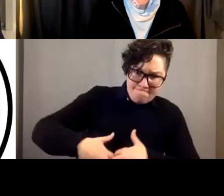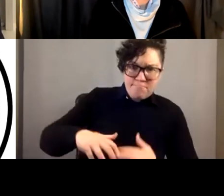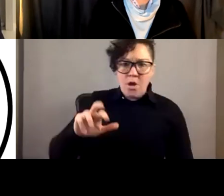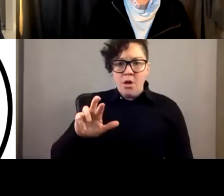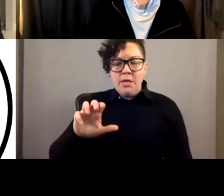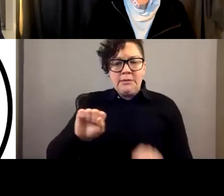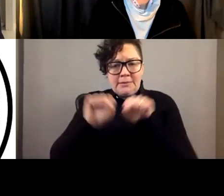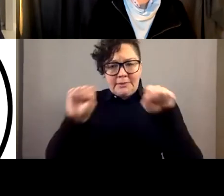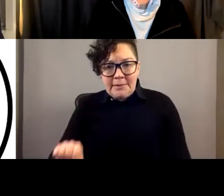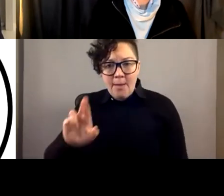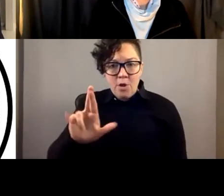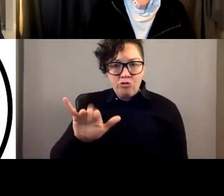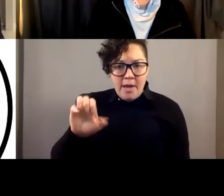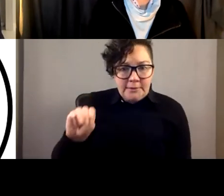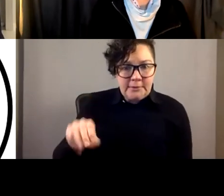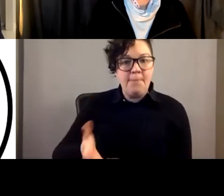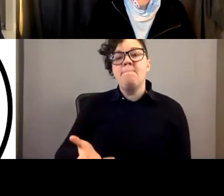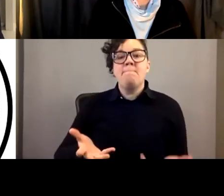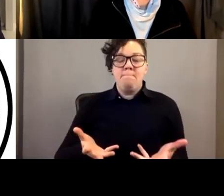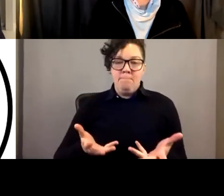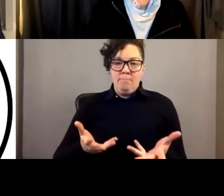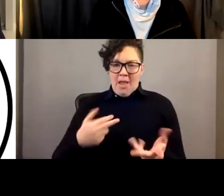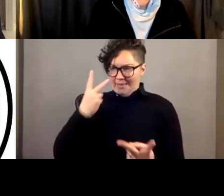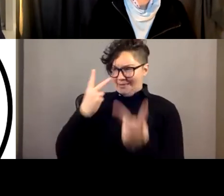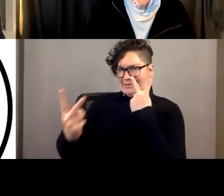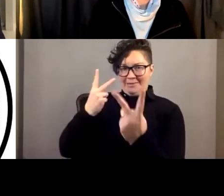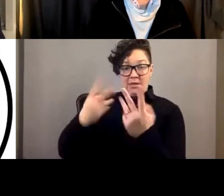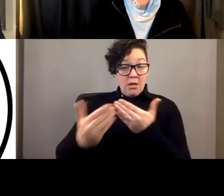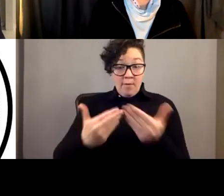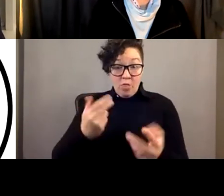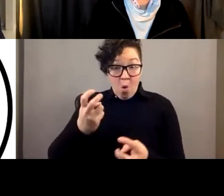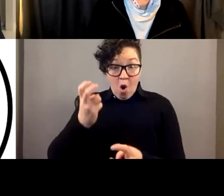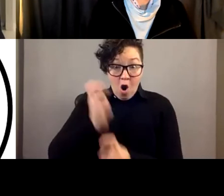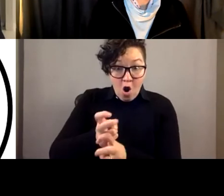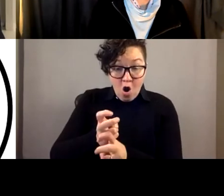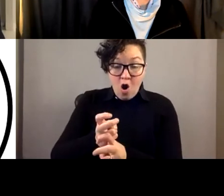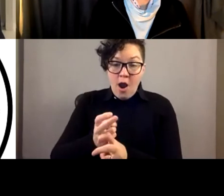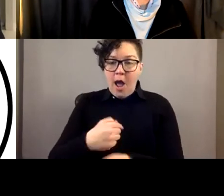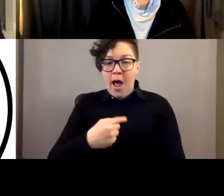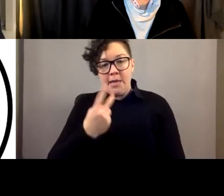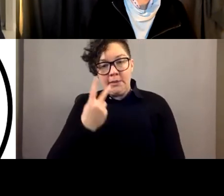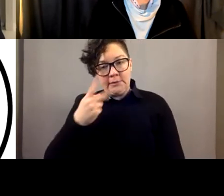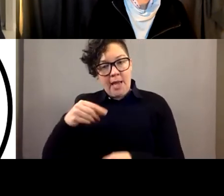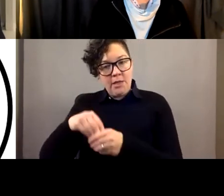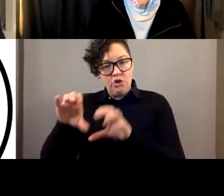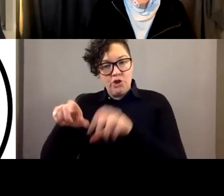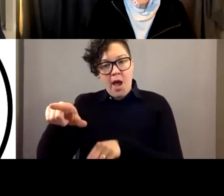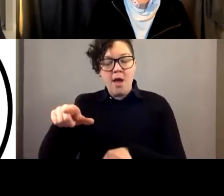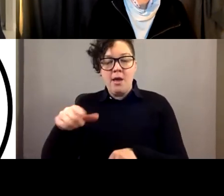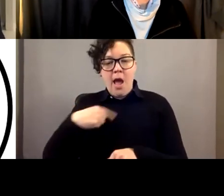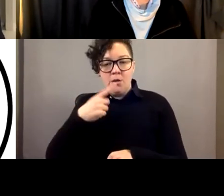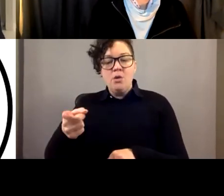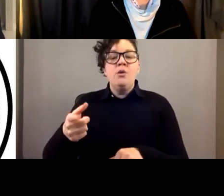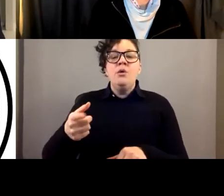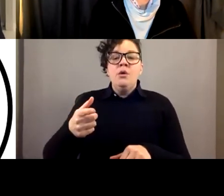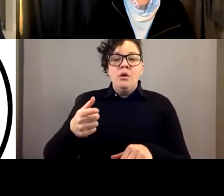that we see around us, even if it might be hard to do, is, as I said in the chat, a necessary first step and something that we